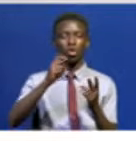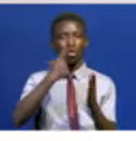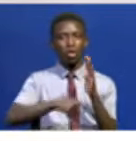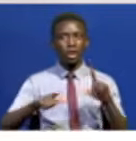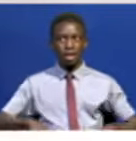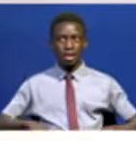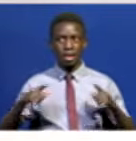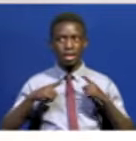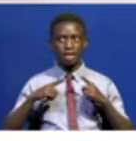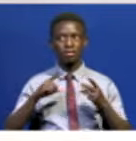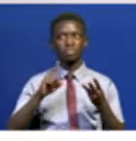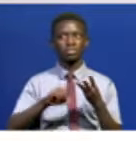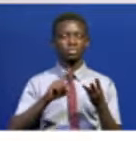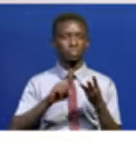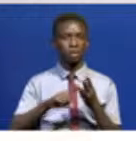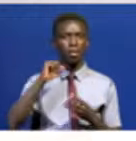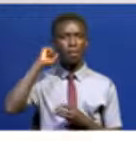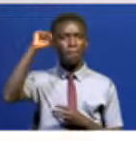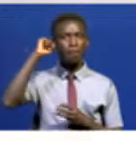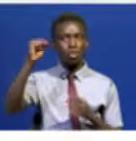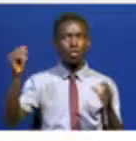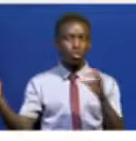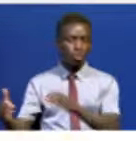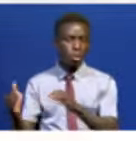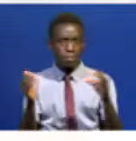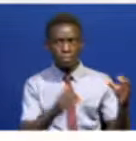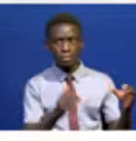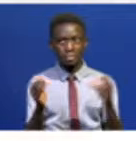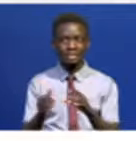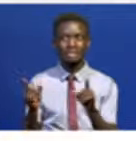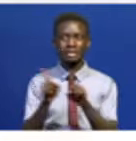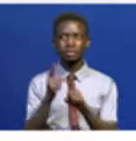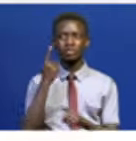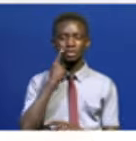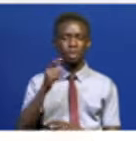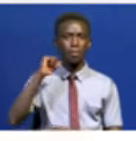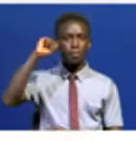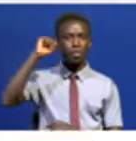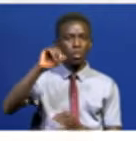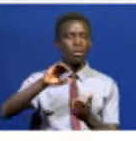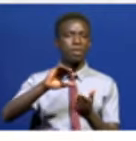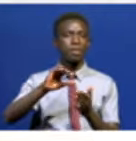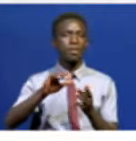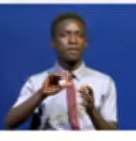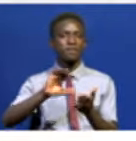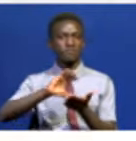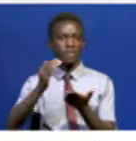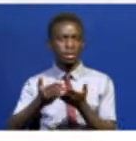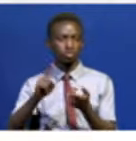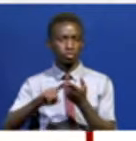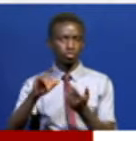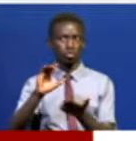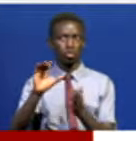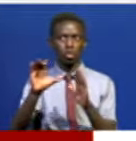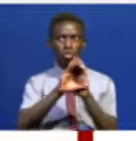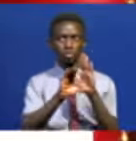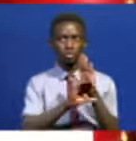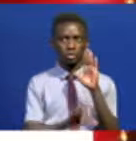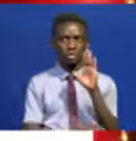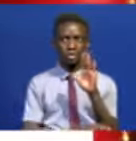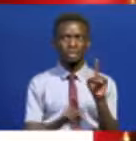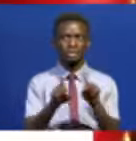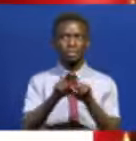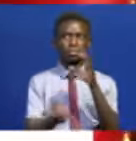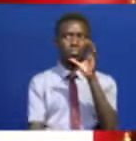to political parties and coalitions, entrenching political party funds into the constitution, and the establishment of state